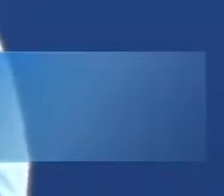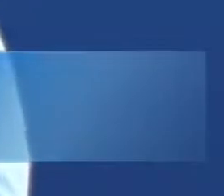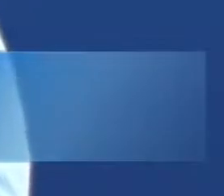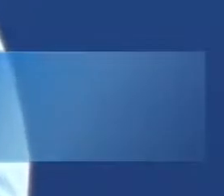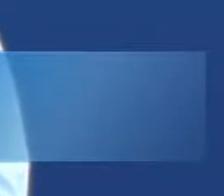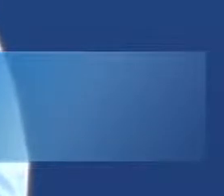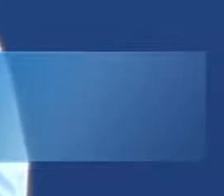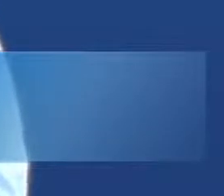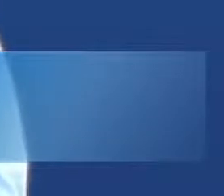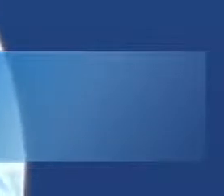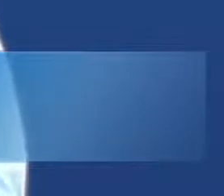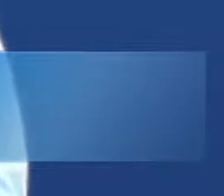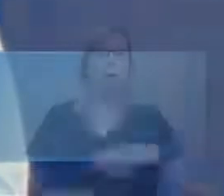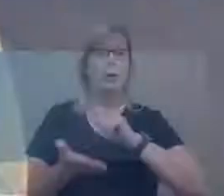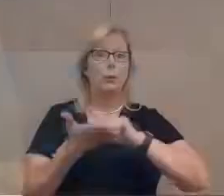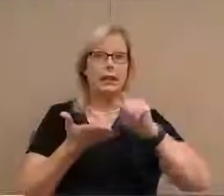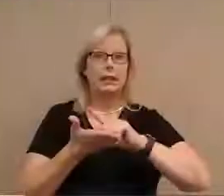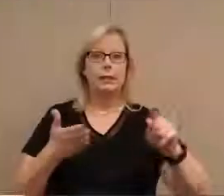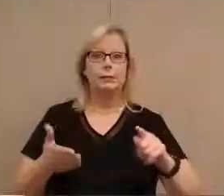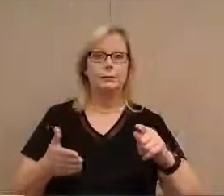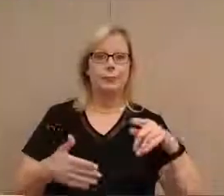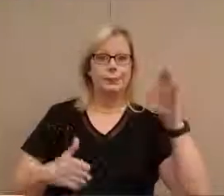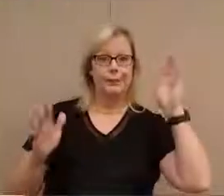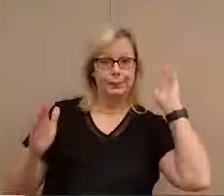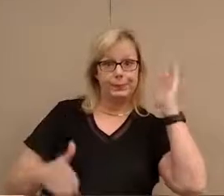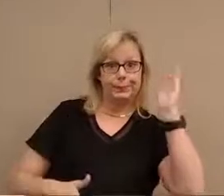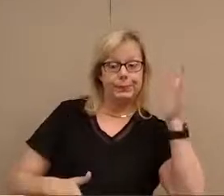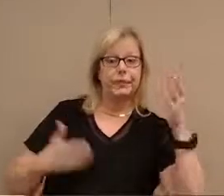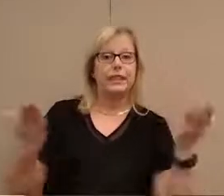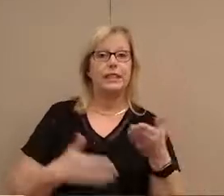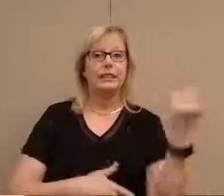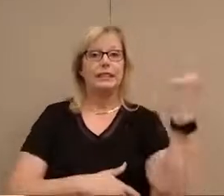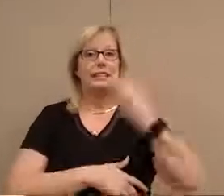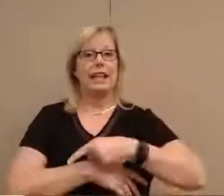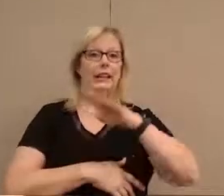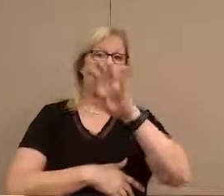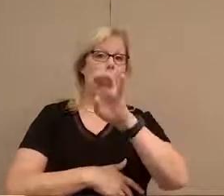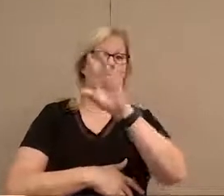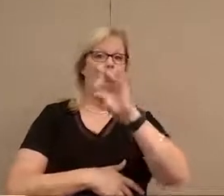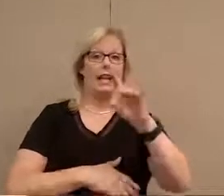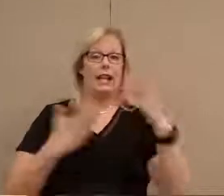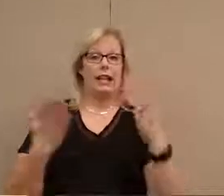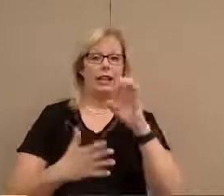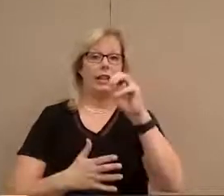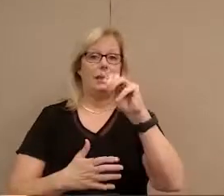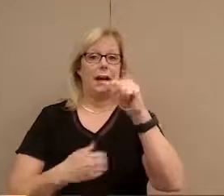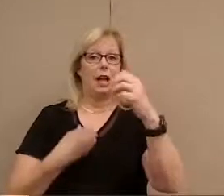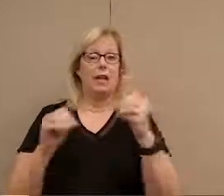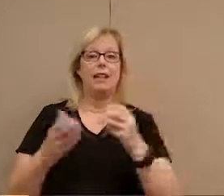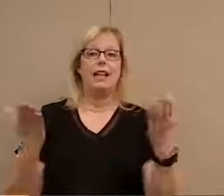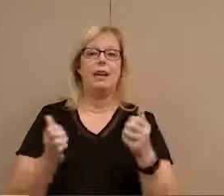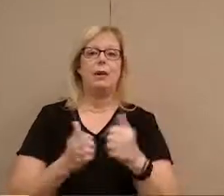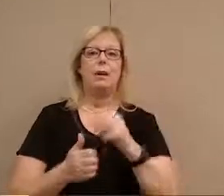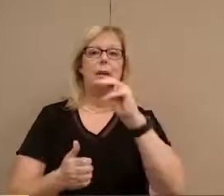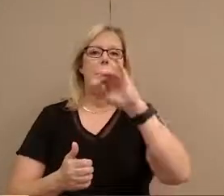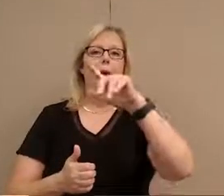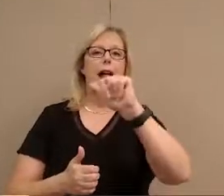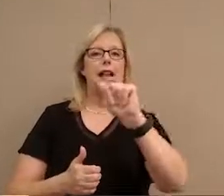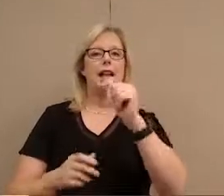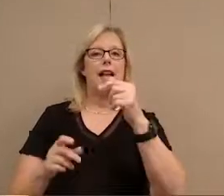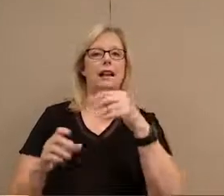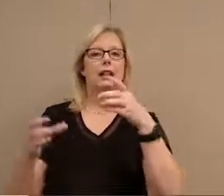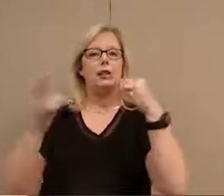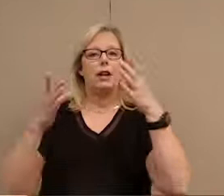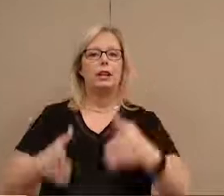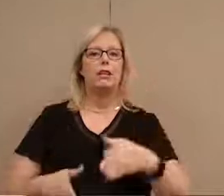Good afternoon. Welcome to the weekly briefing in day 488 at the EMA office, where I'm joined with Mila Blanford, the